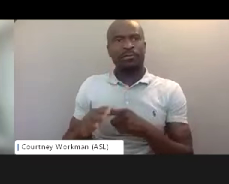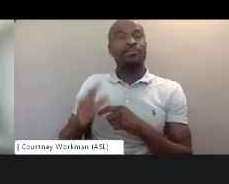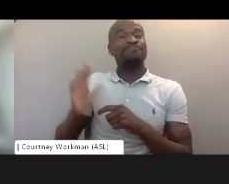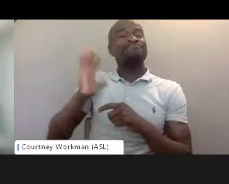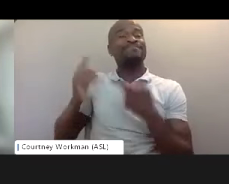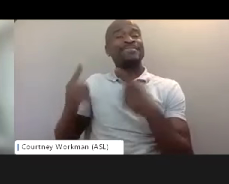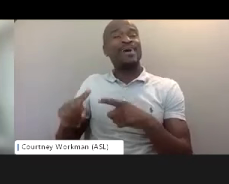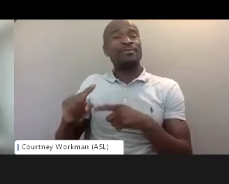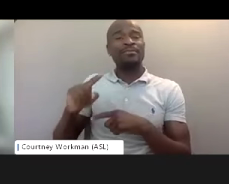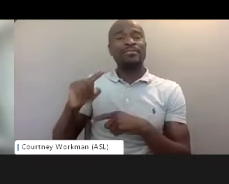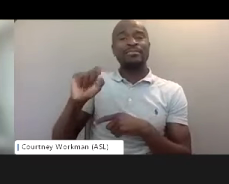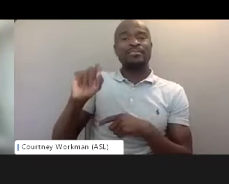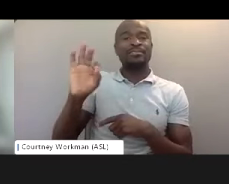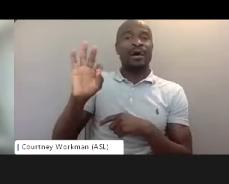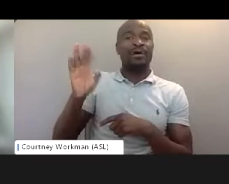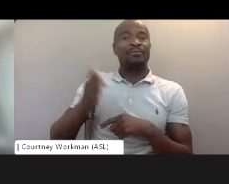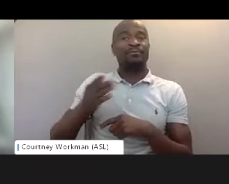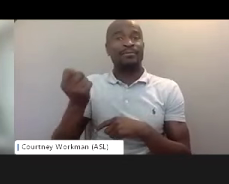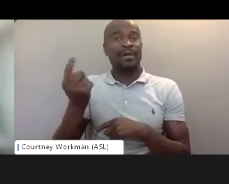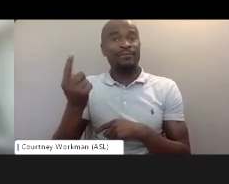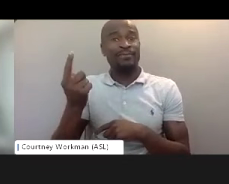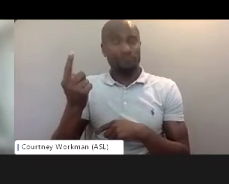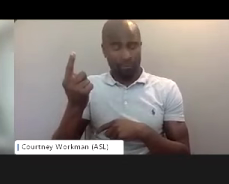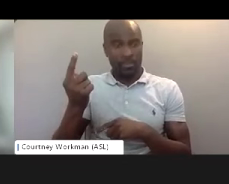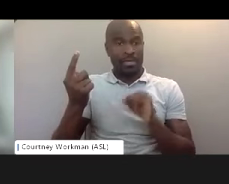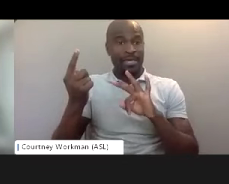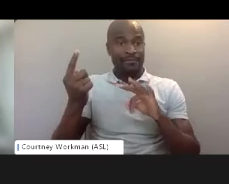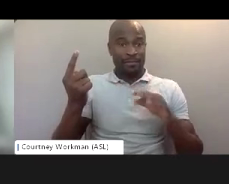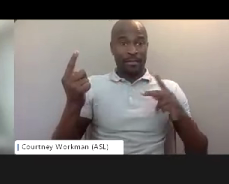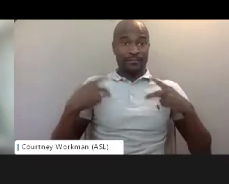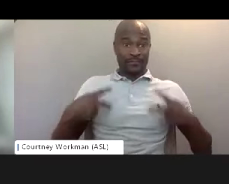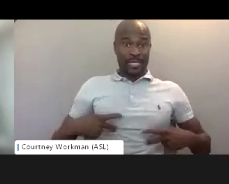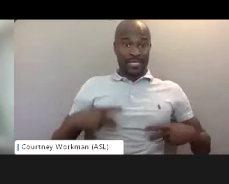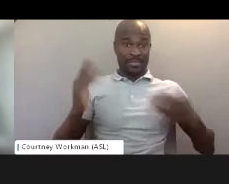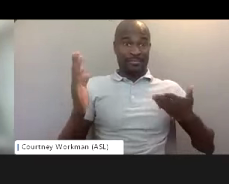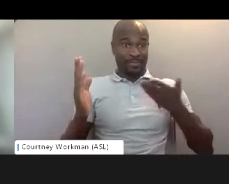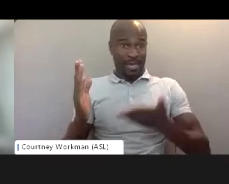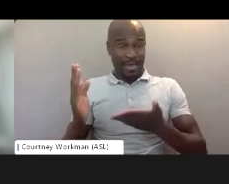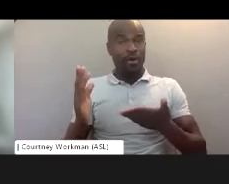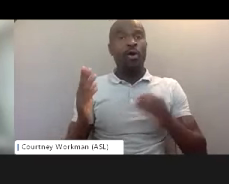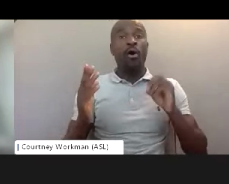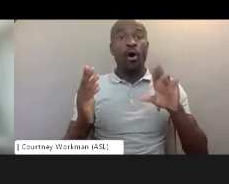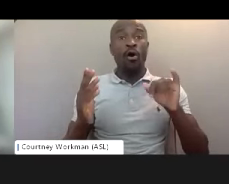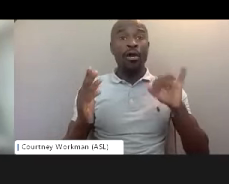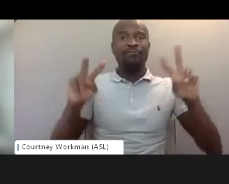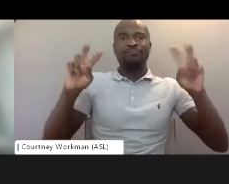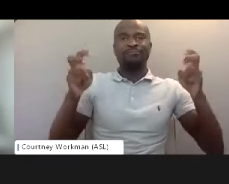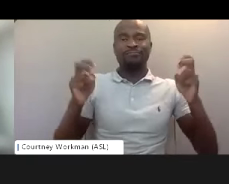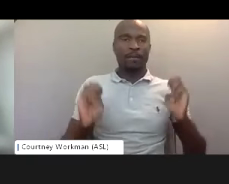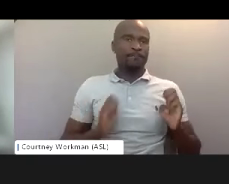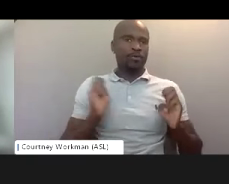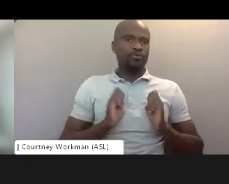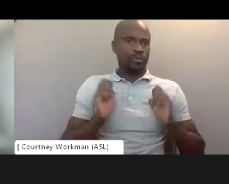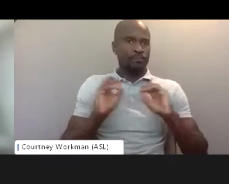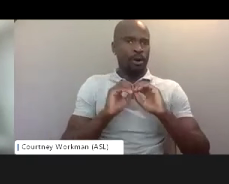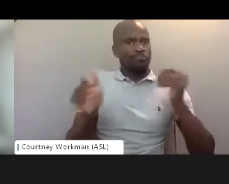closer exposure, so who were physically closer, but also emotionally closer to an incident, may be